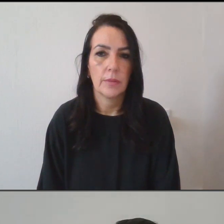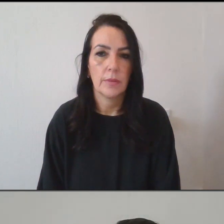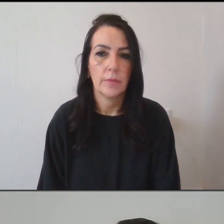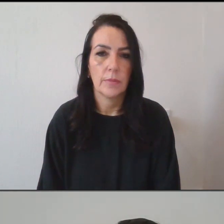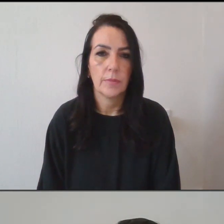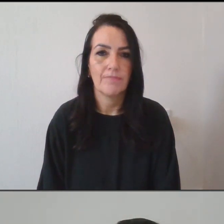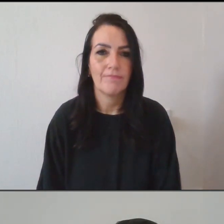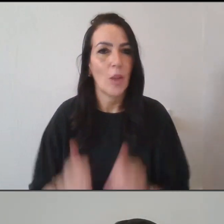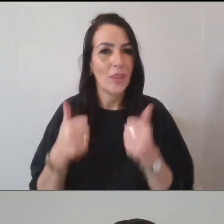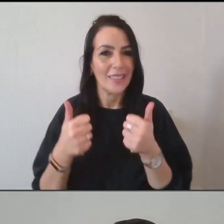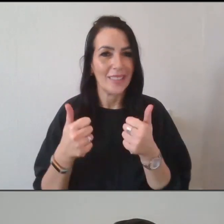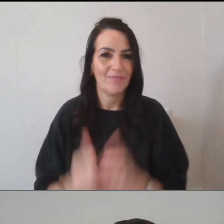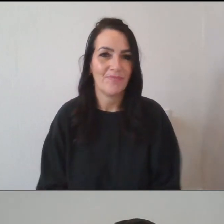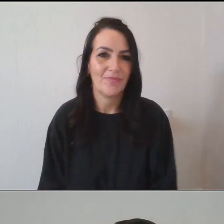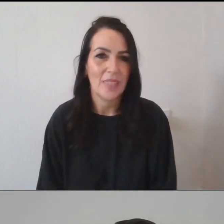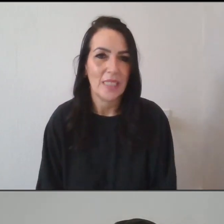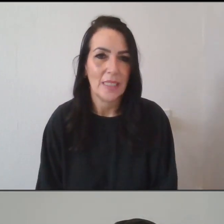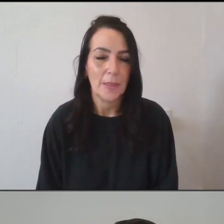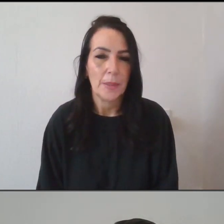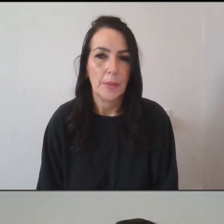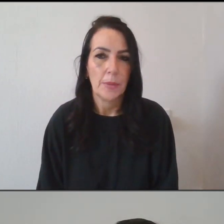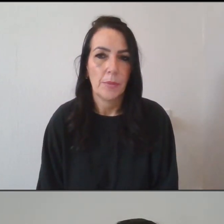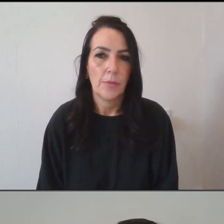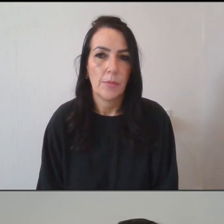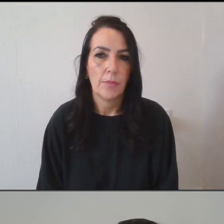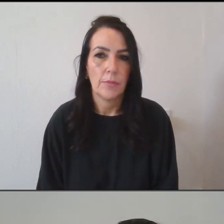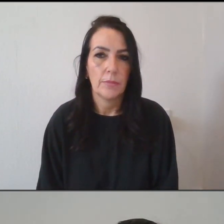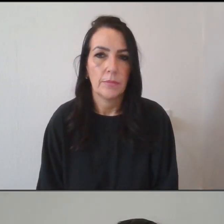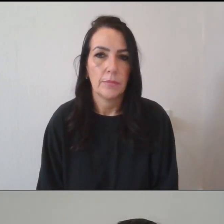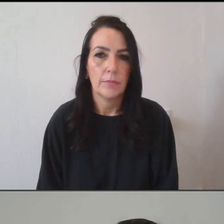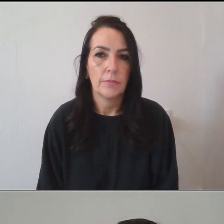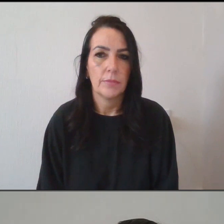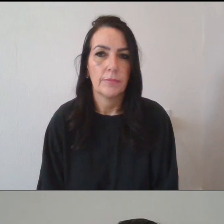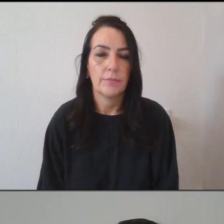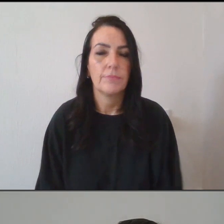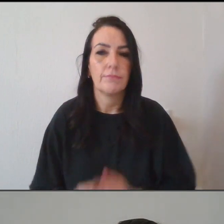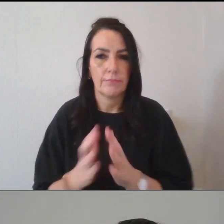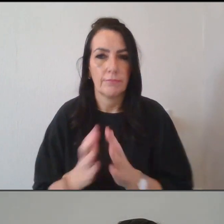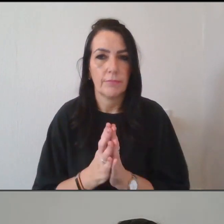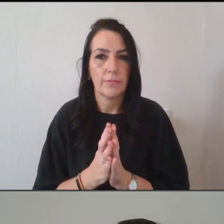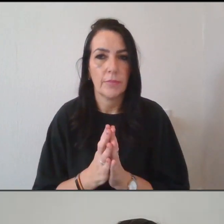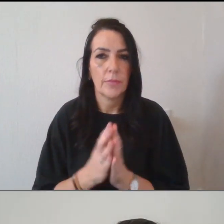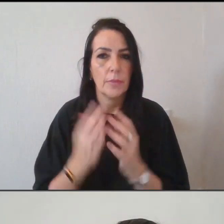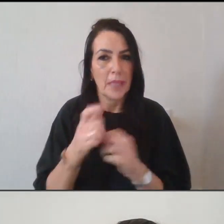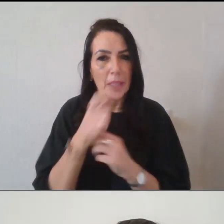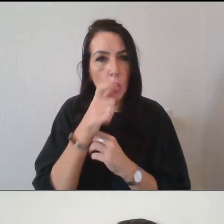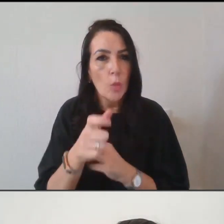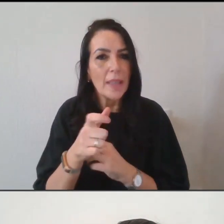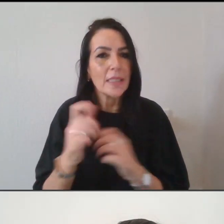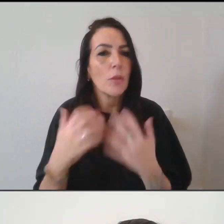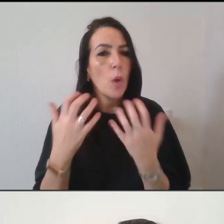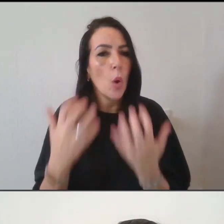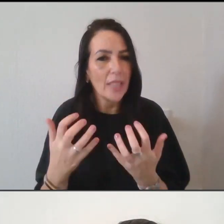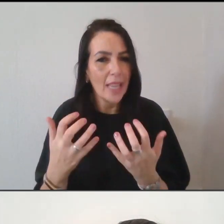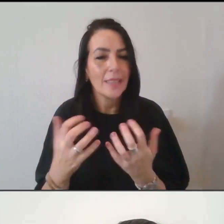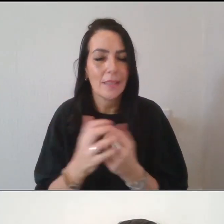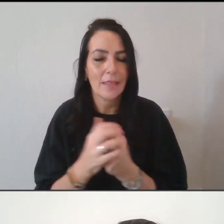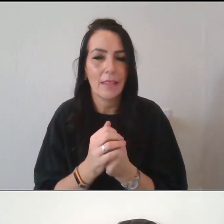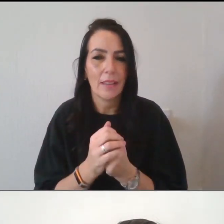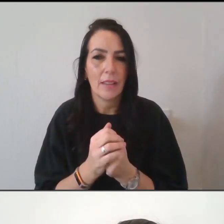All right. So firstly, we have seen some comments from our audience who